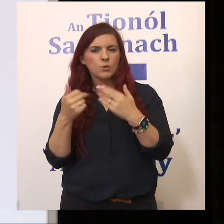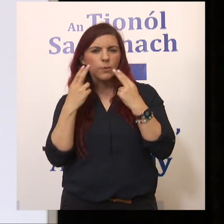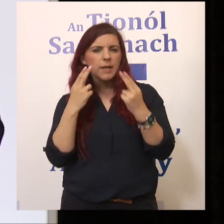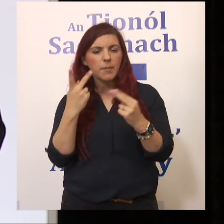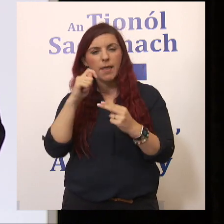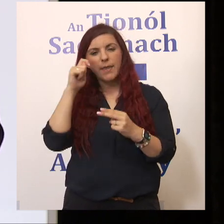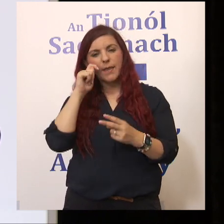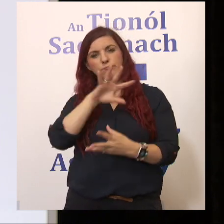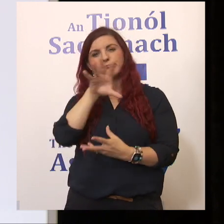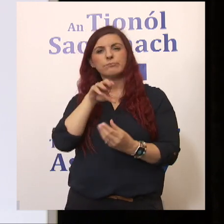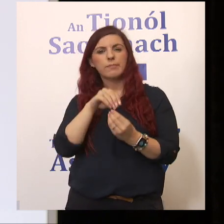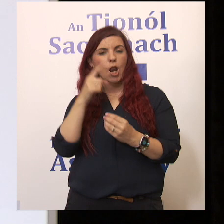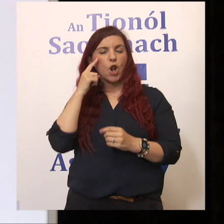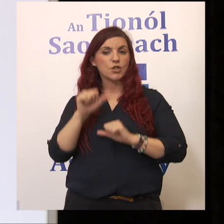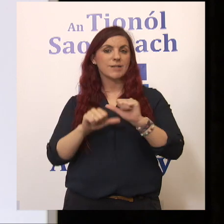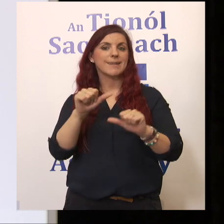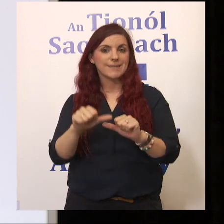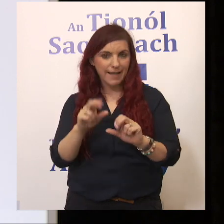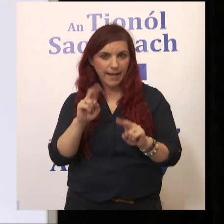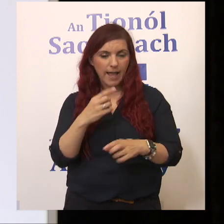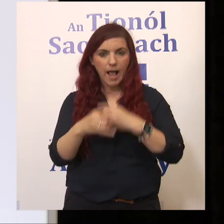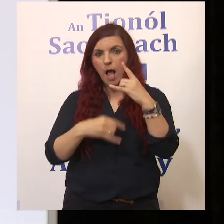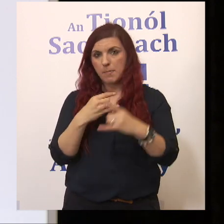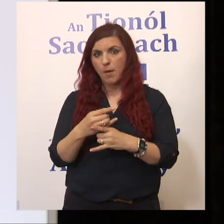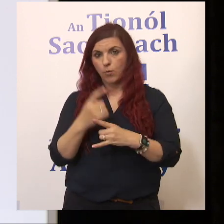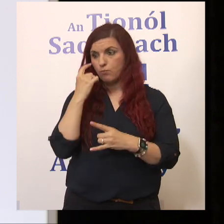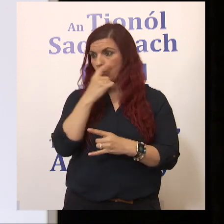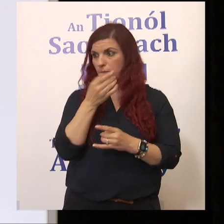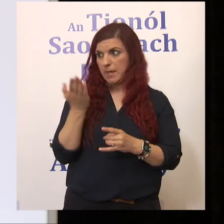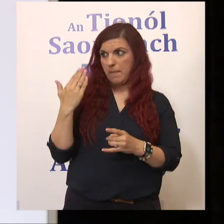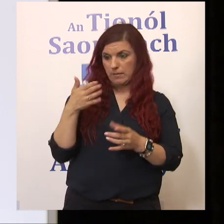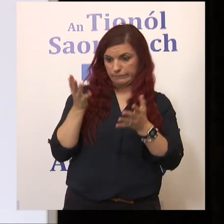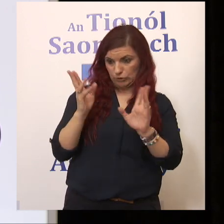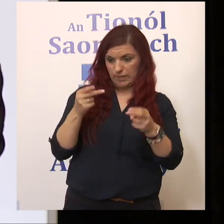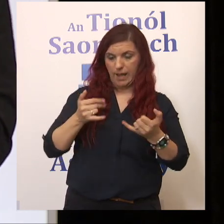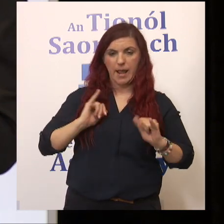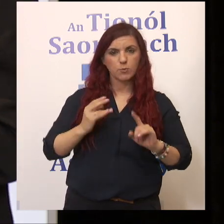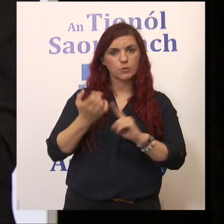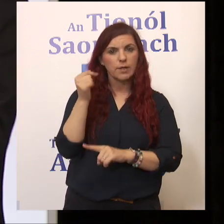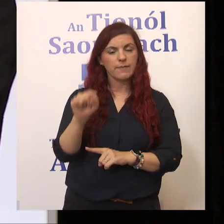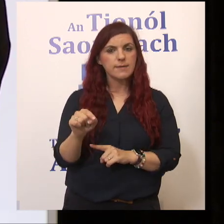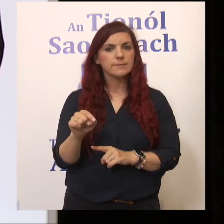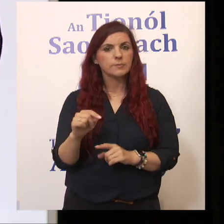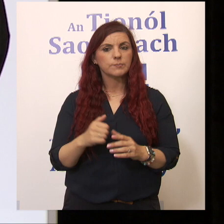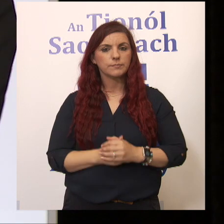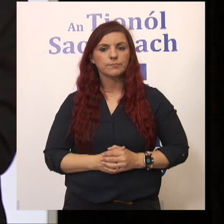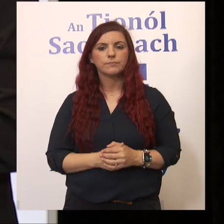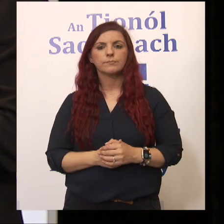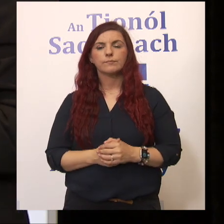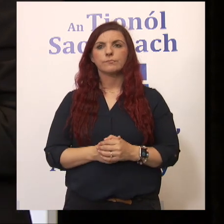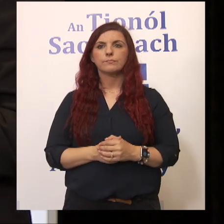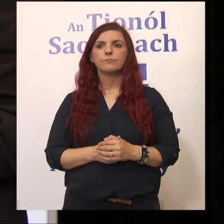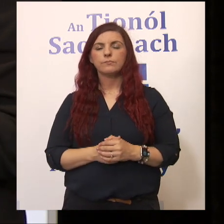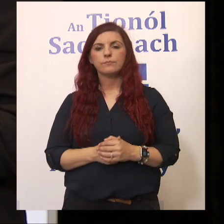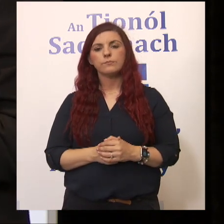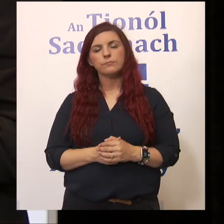that's a logistical exercise that can happen and has, you know, happened in those examples that have been devolved in